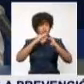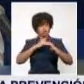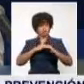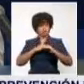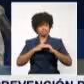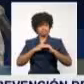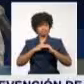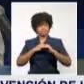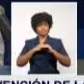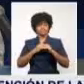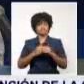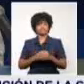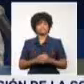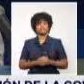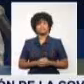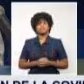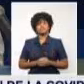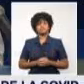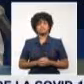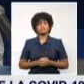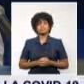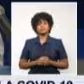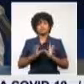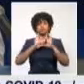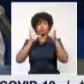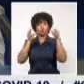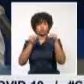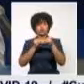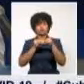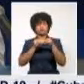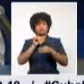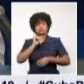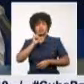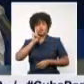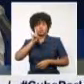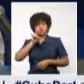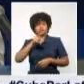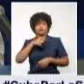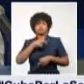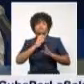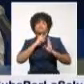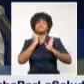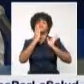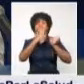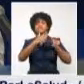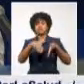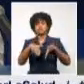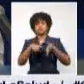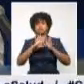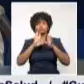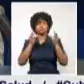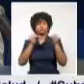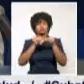a cumulative total of 69 deceased for a lethality of